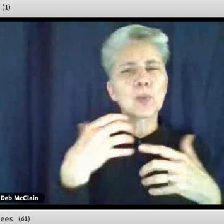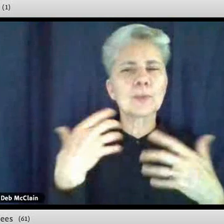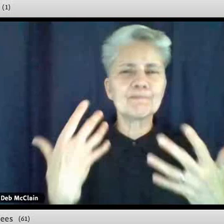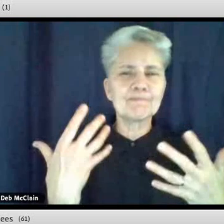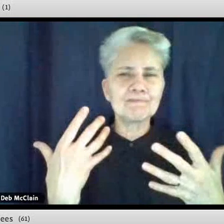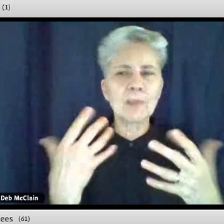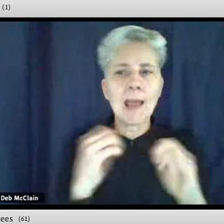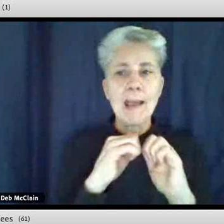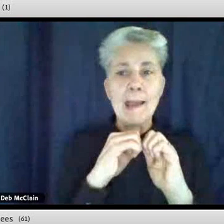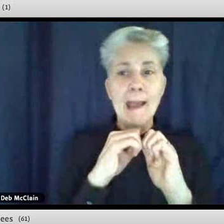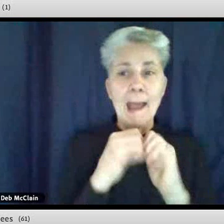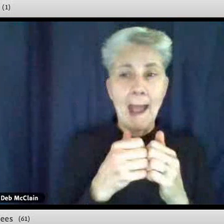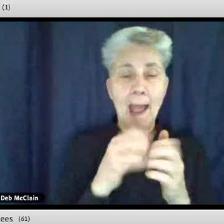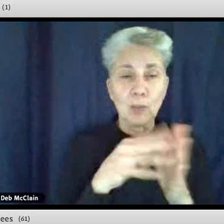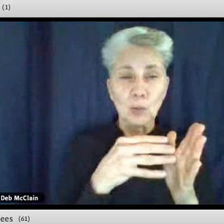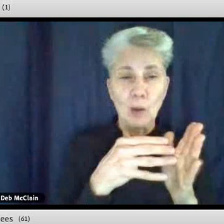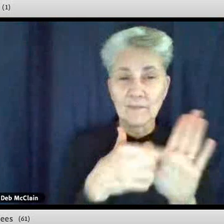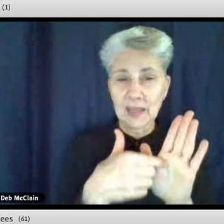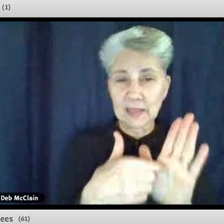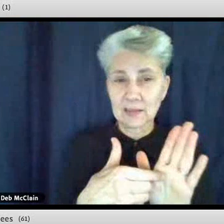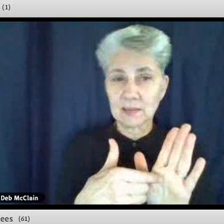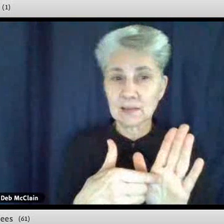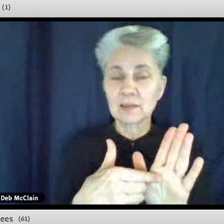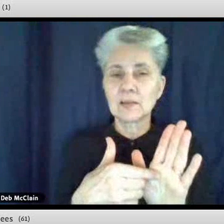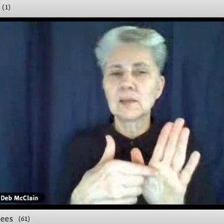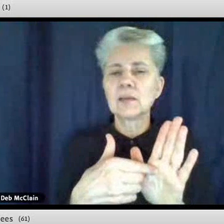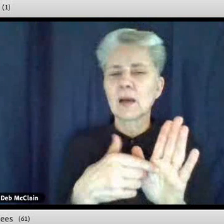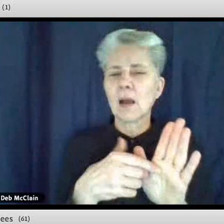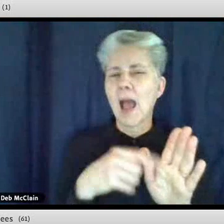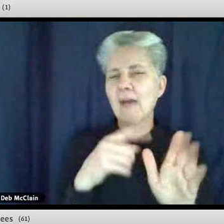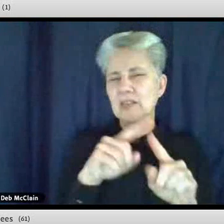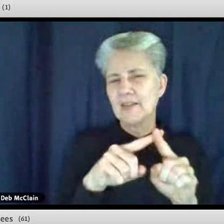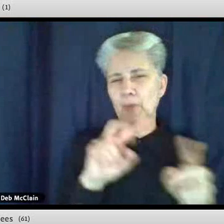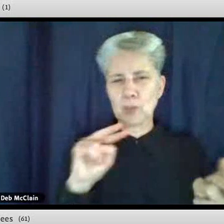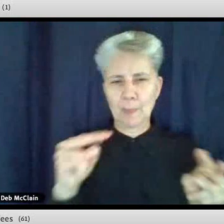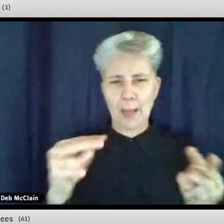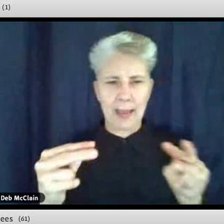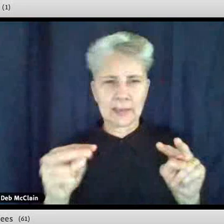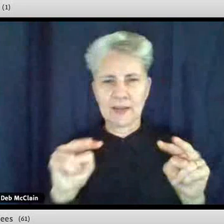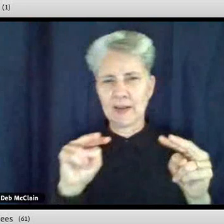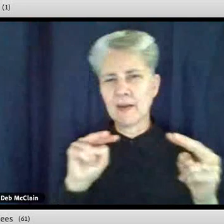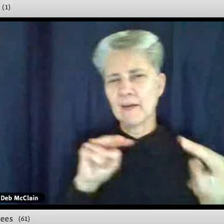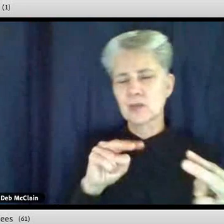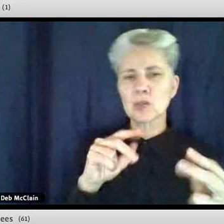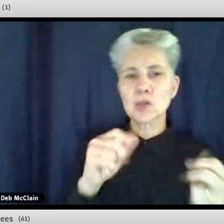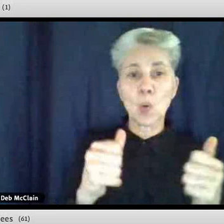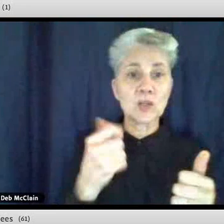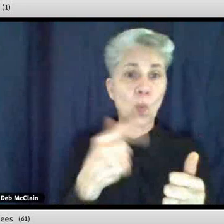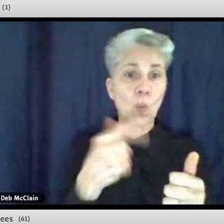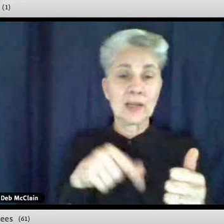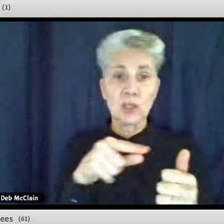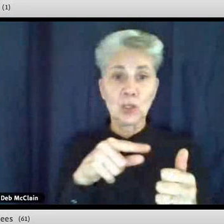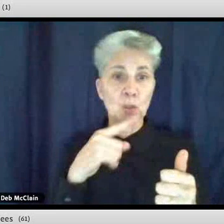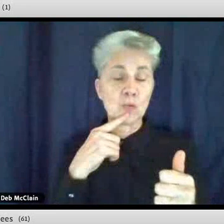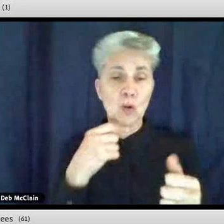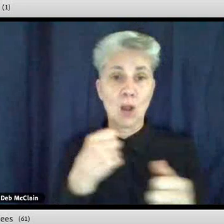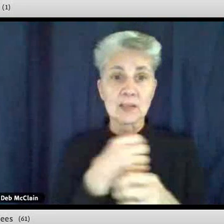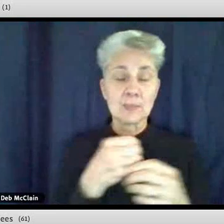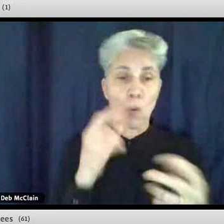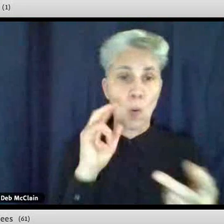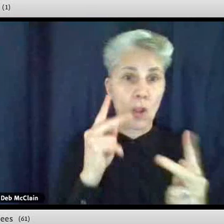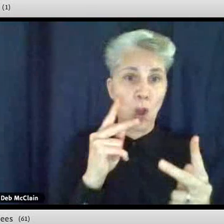And so the way that graphics are provided can promote definitely different perspectives. So which one of